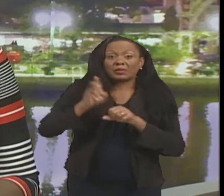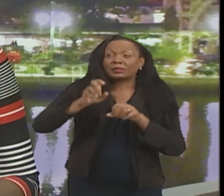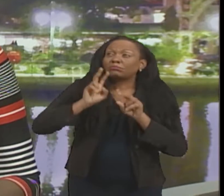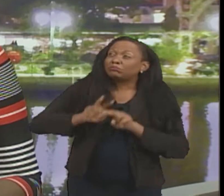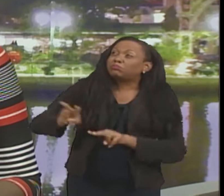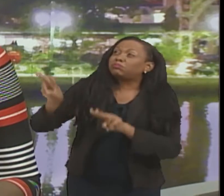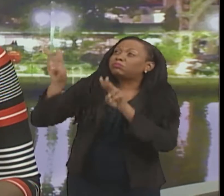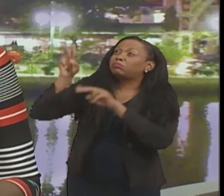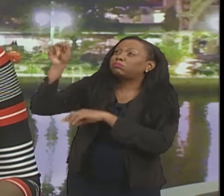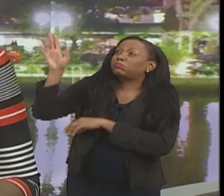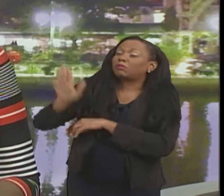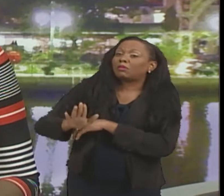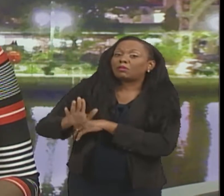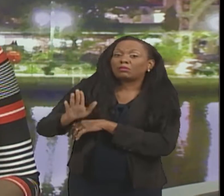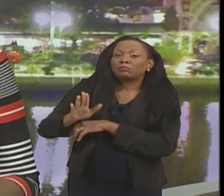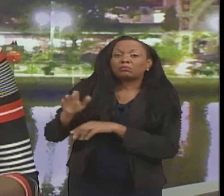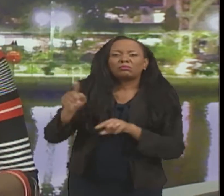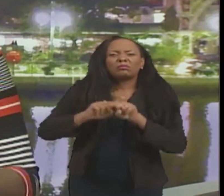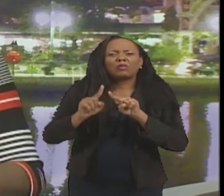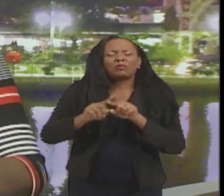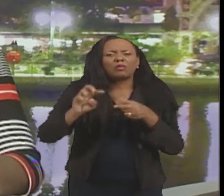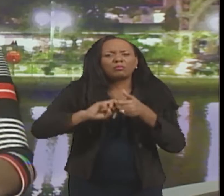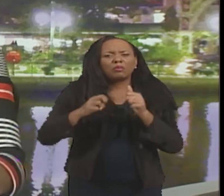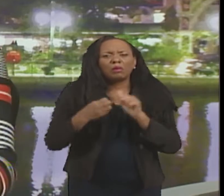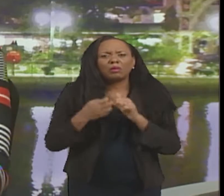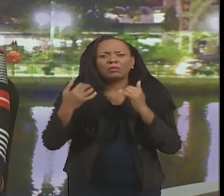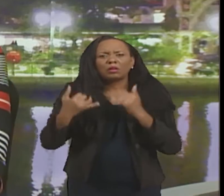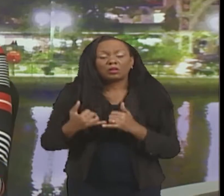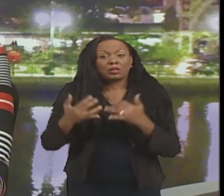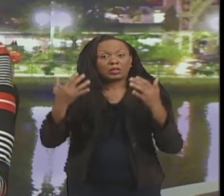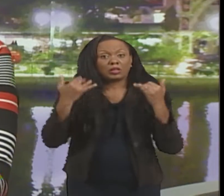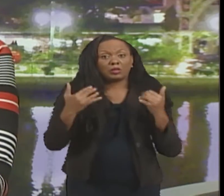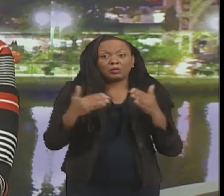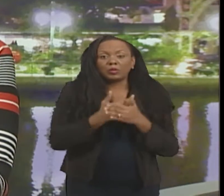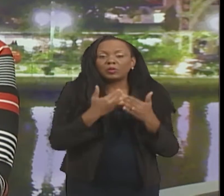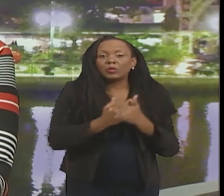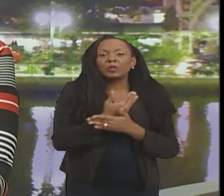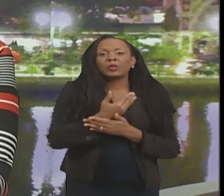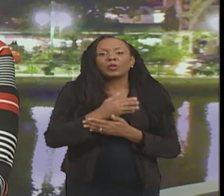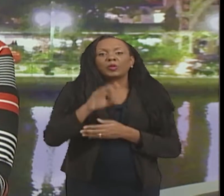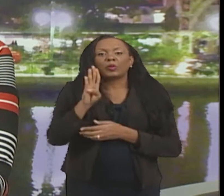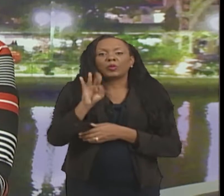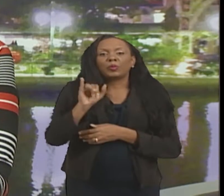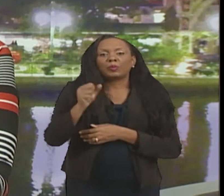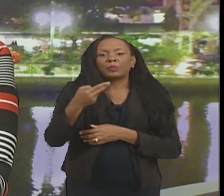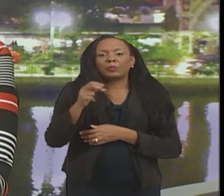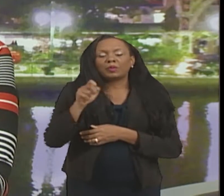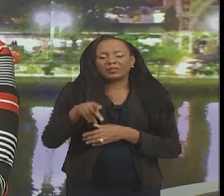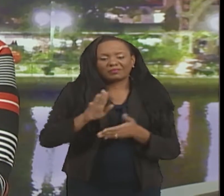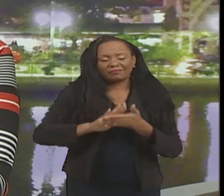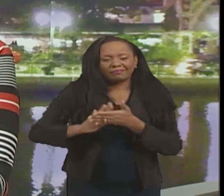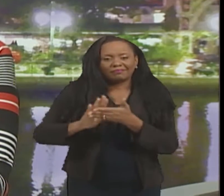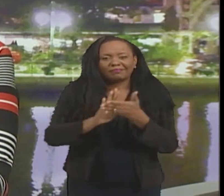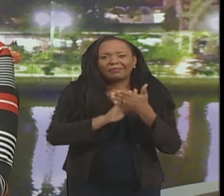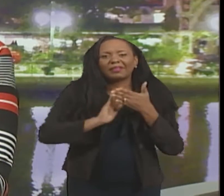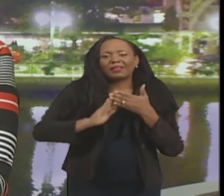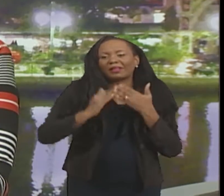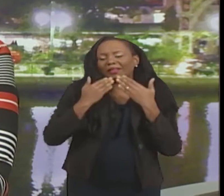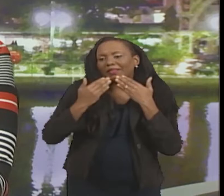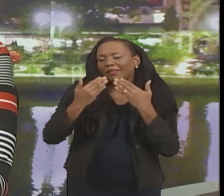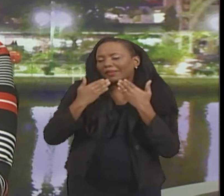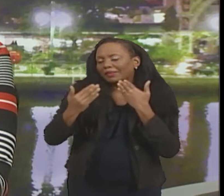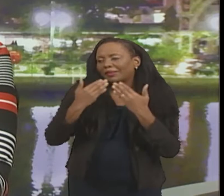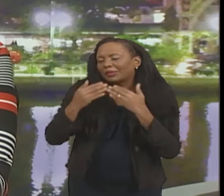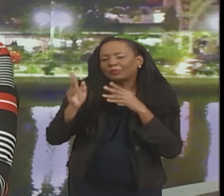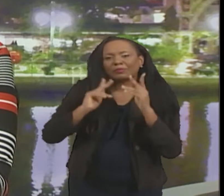Anglican Bishop-designate Reverend Michael Maxwell as he thanked fellow senators for their congratulatory remarks in the upper chamber this morning.